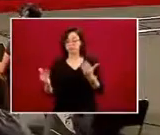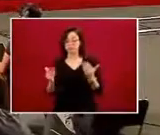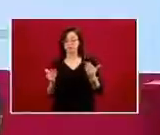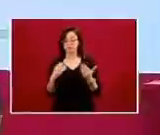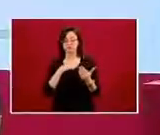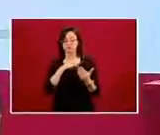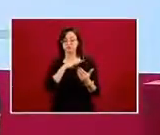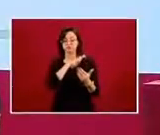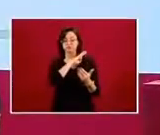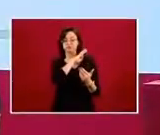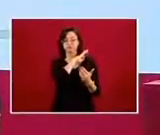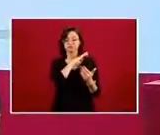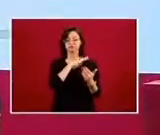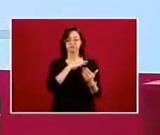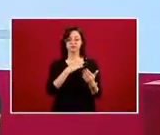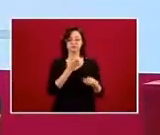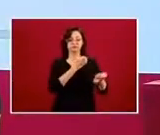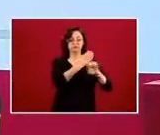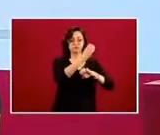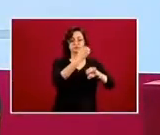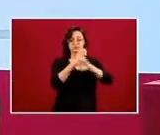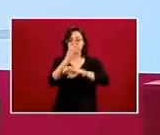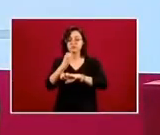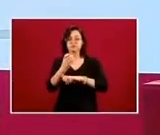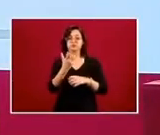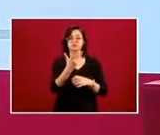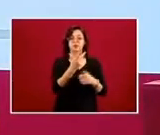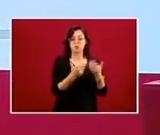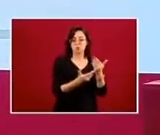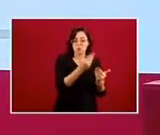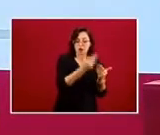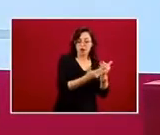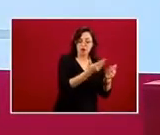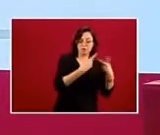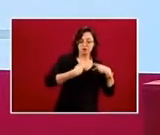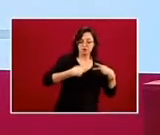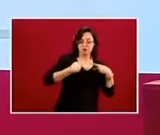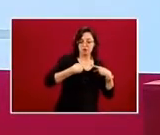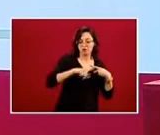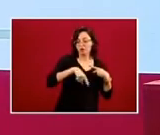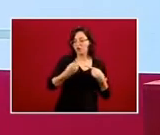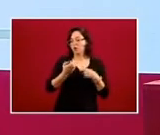important because just comparing the raw numbers between states,